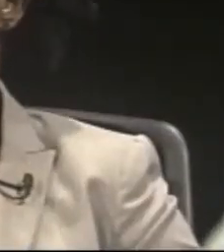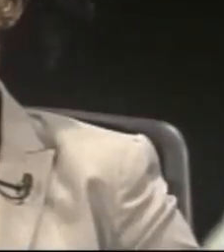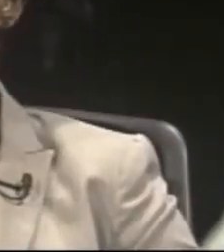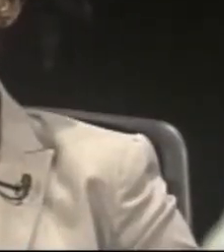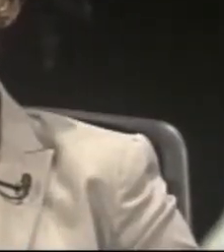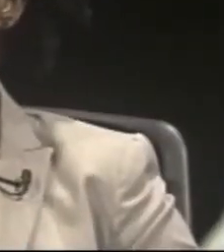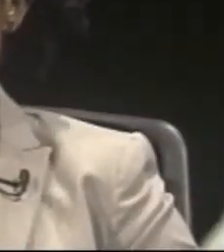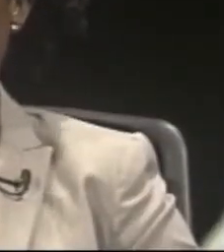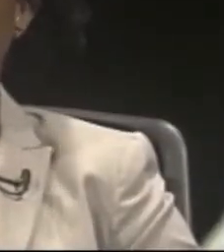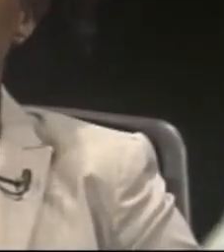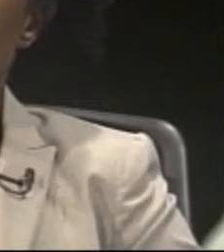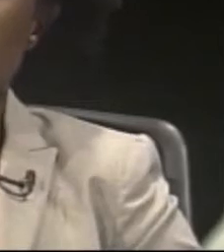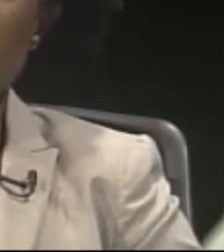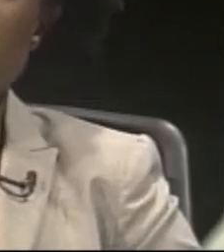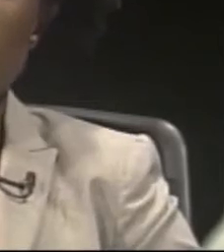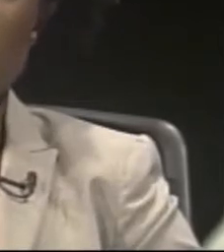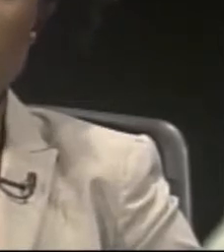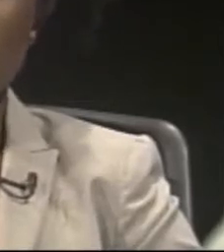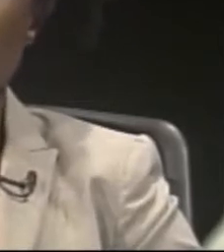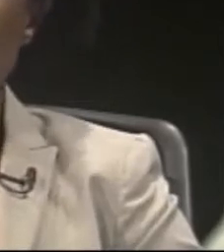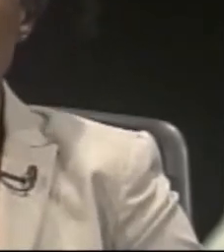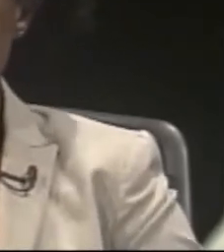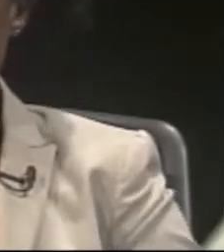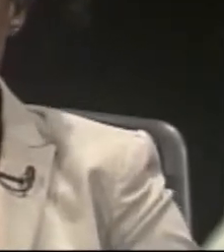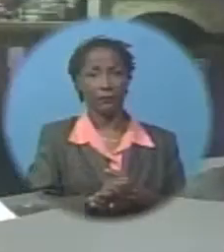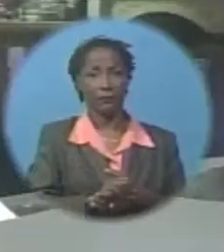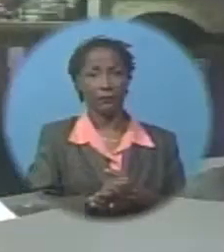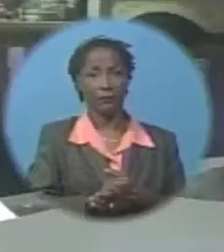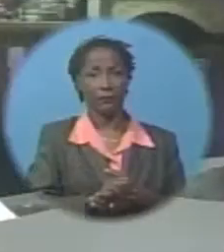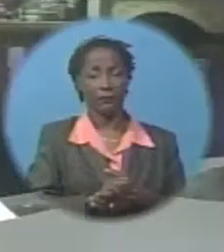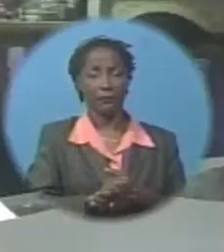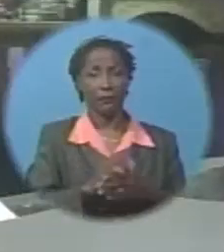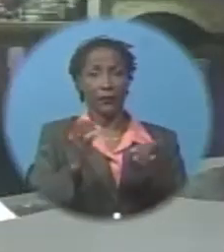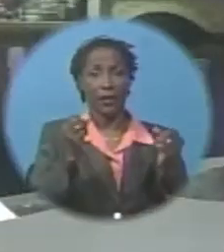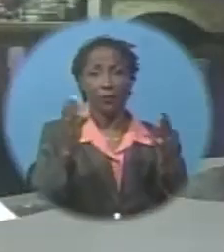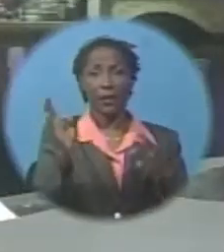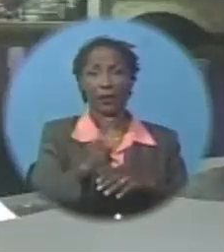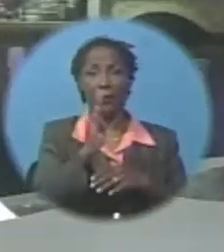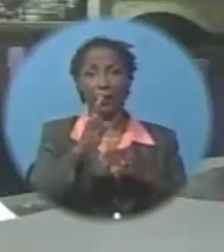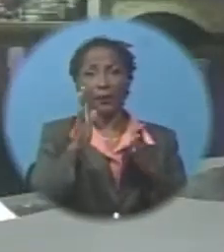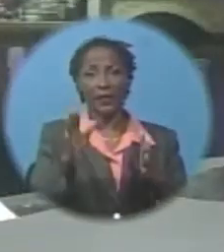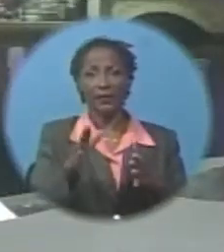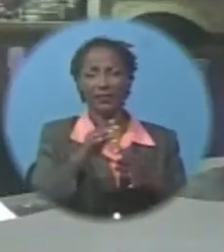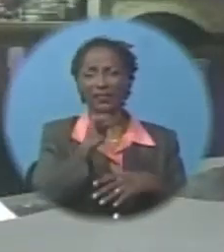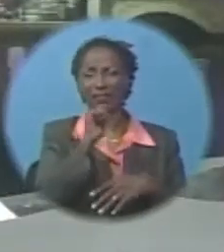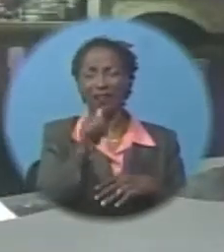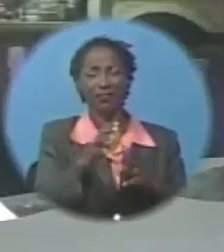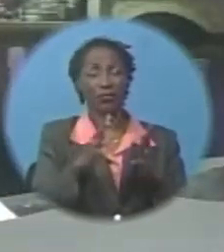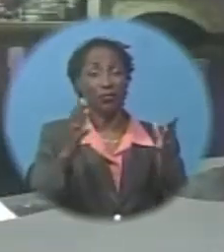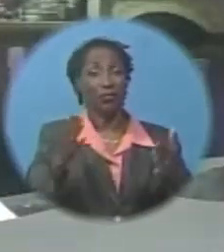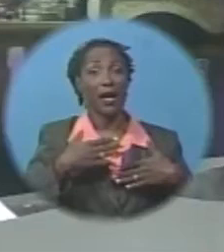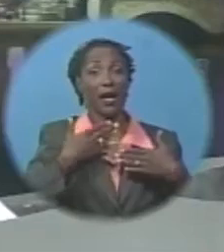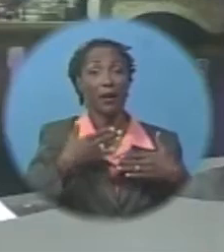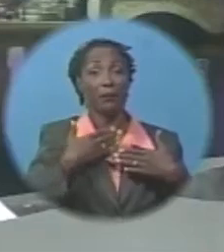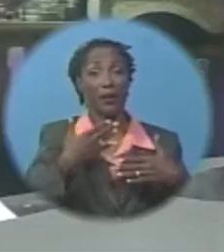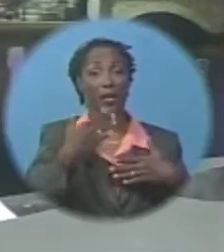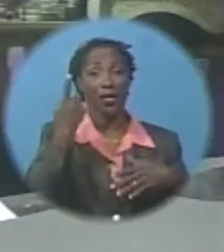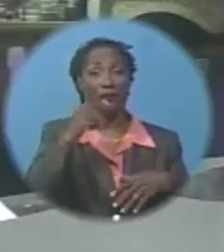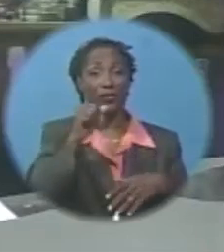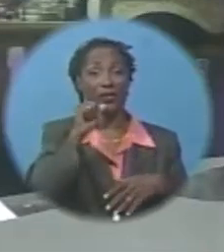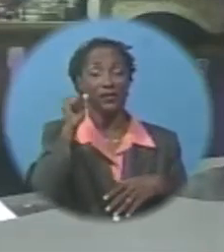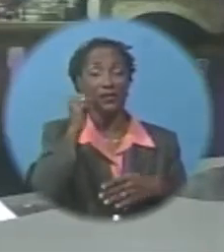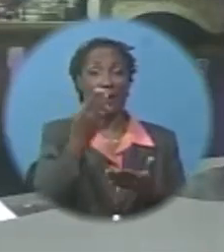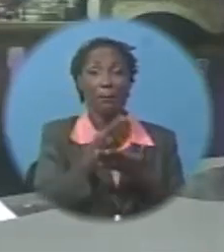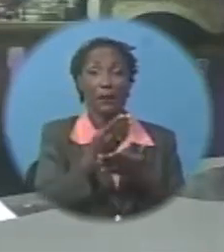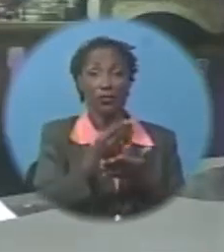highest in the Caribbean and among the highest in the world. Many Barbadians aren't too happy in yesterday's budget measures.